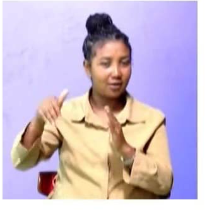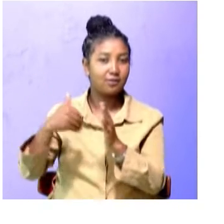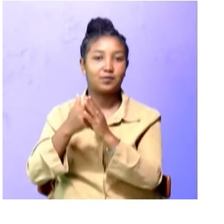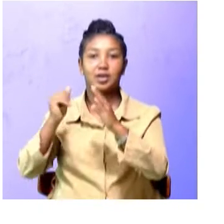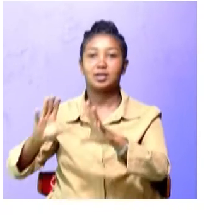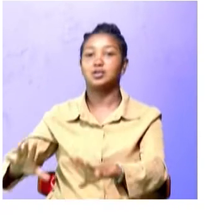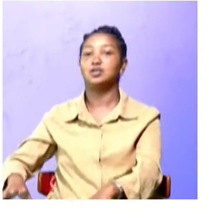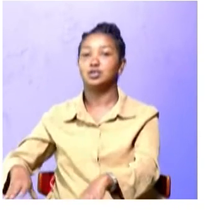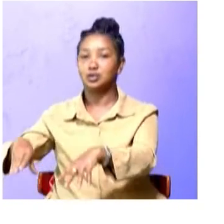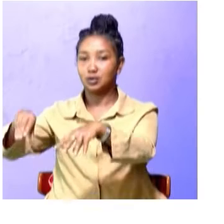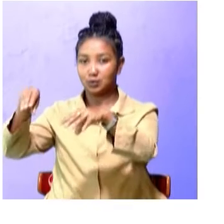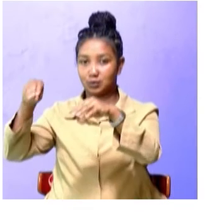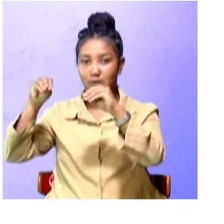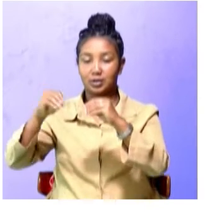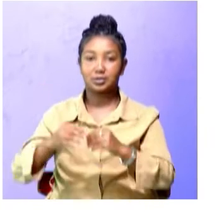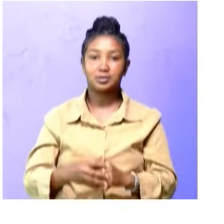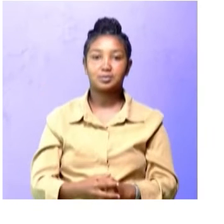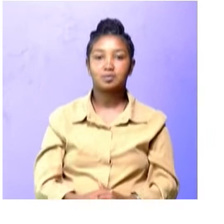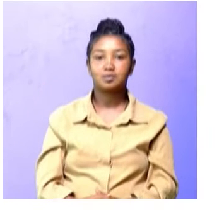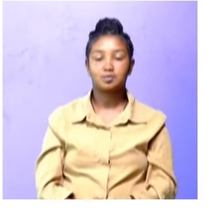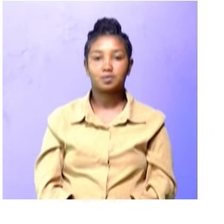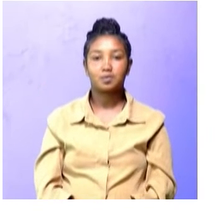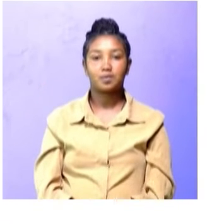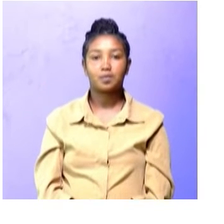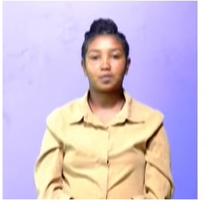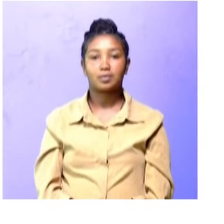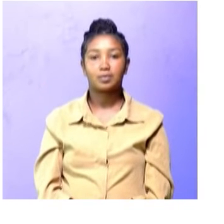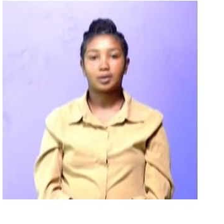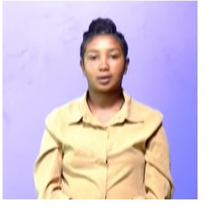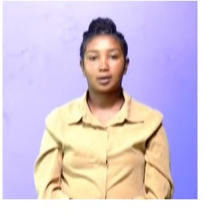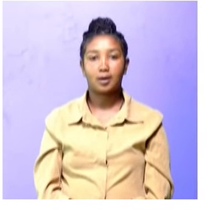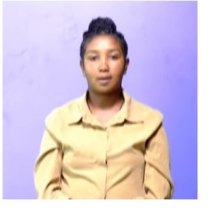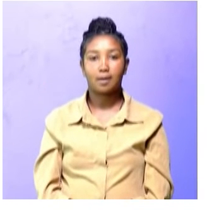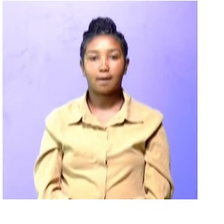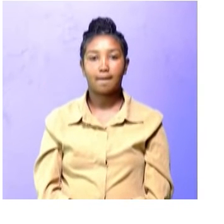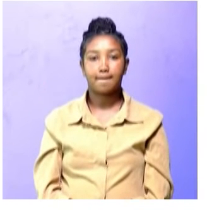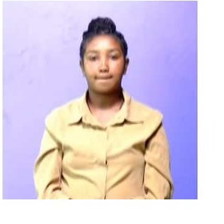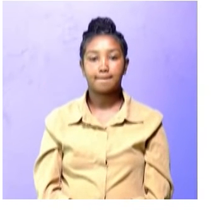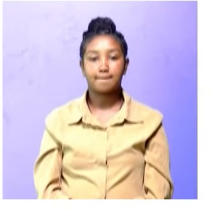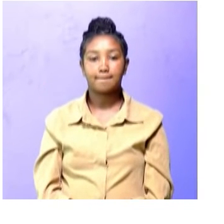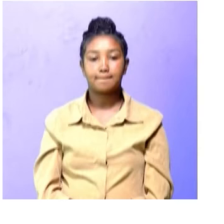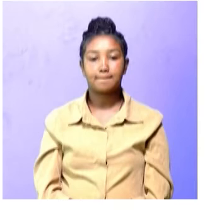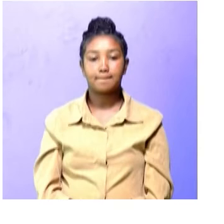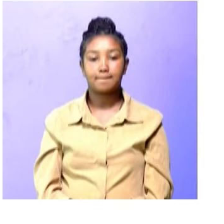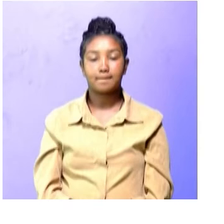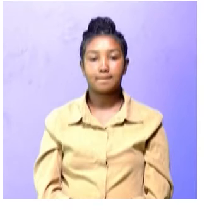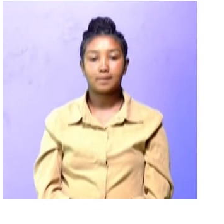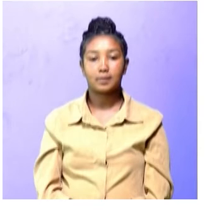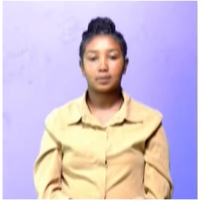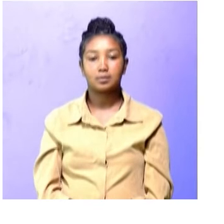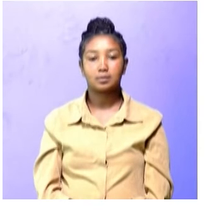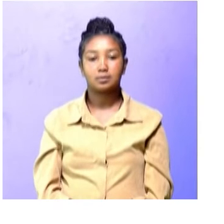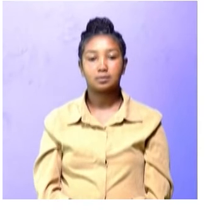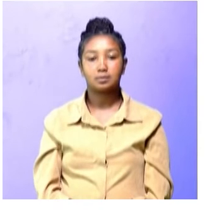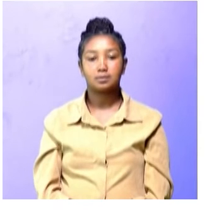good for every